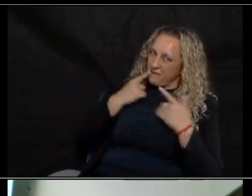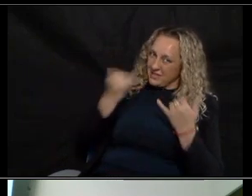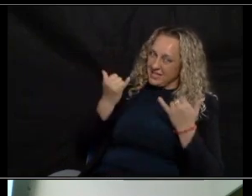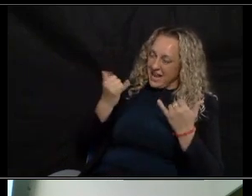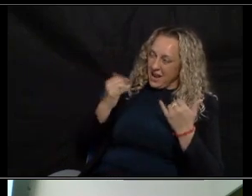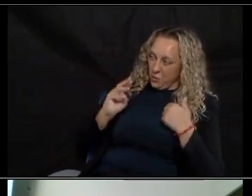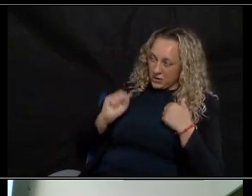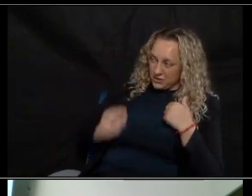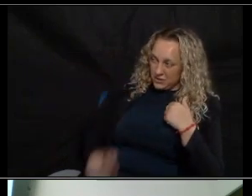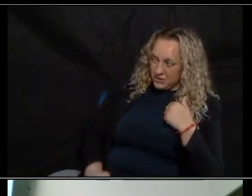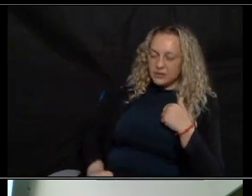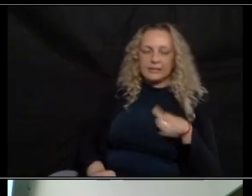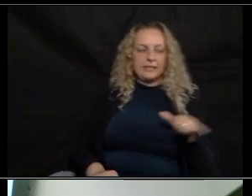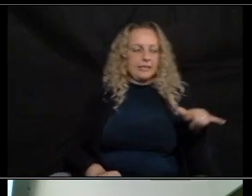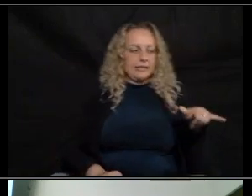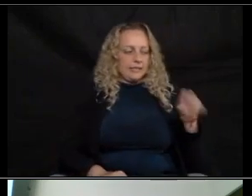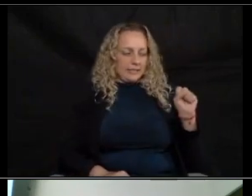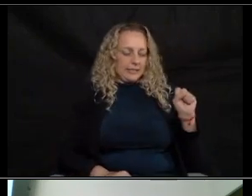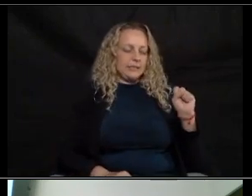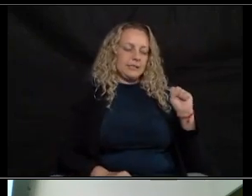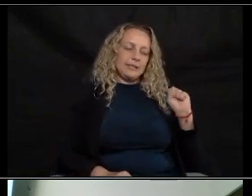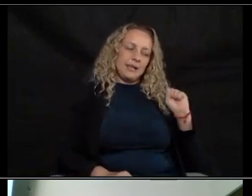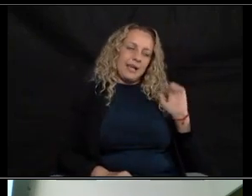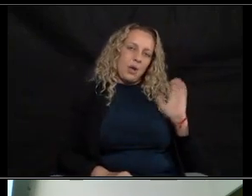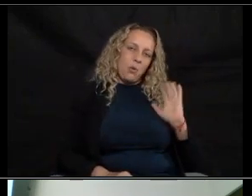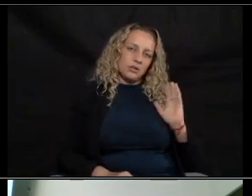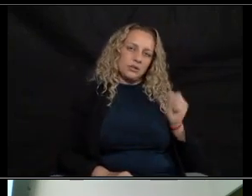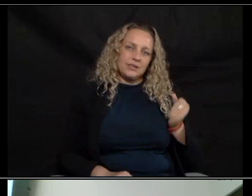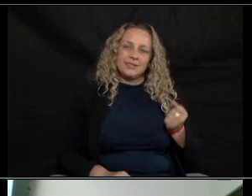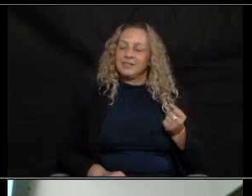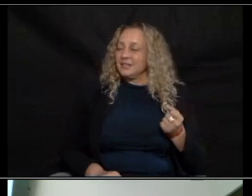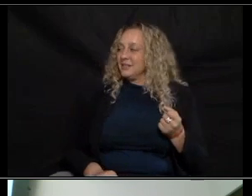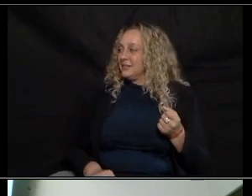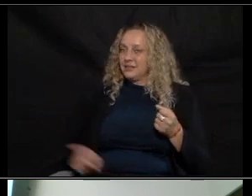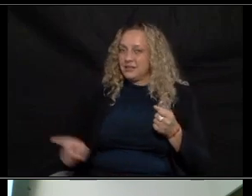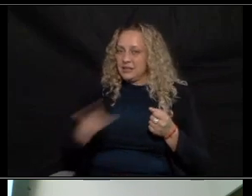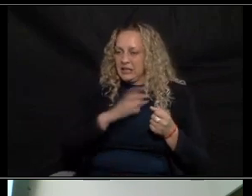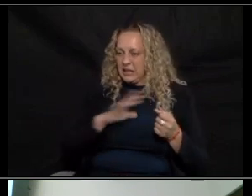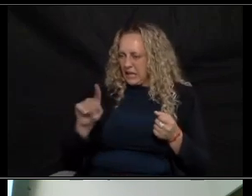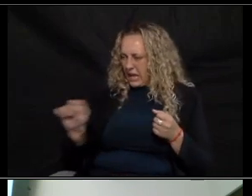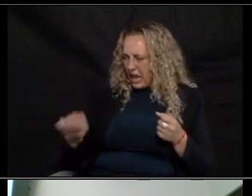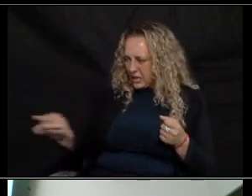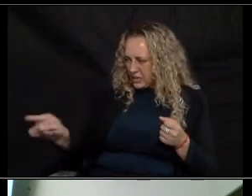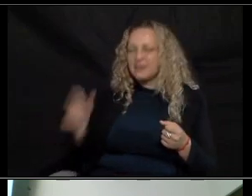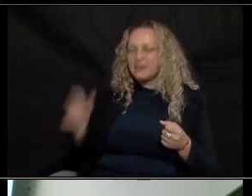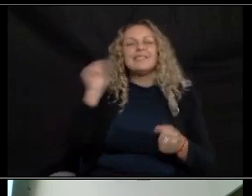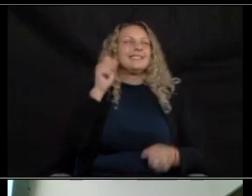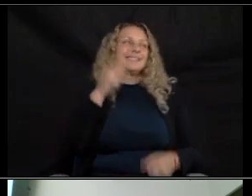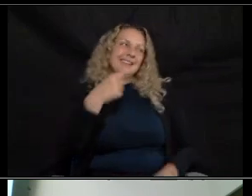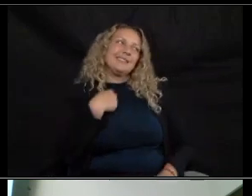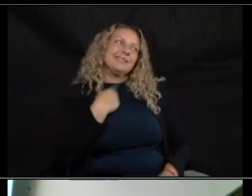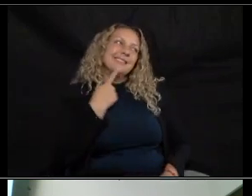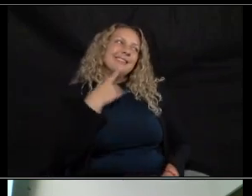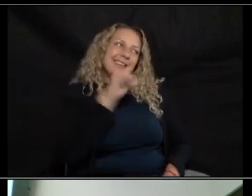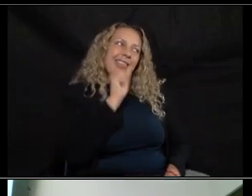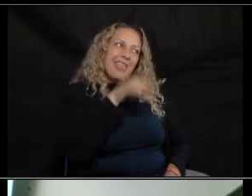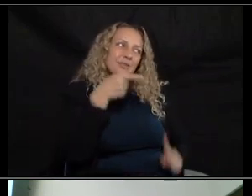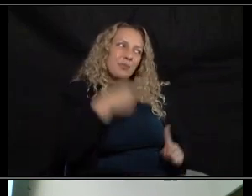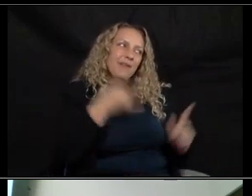was? Yes, it was. Is that you, Commissioner Katz? Yes, I'm sorry. Thank